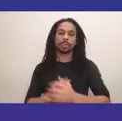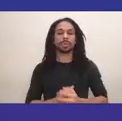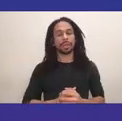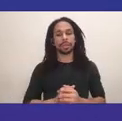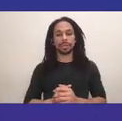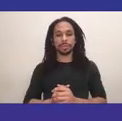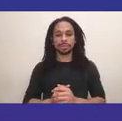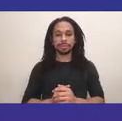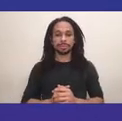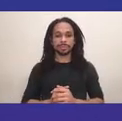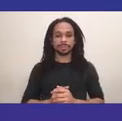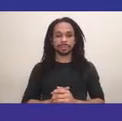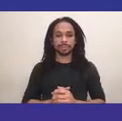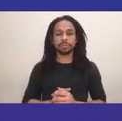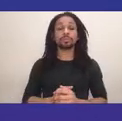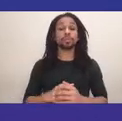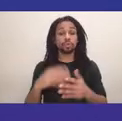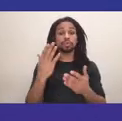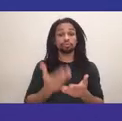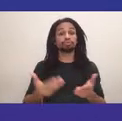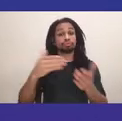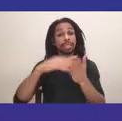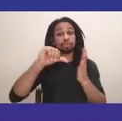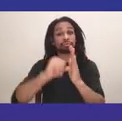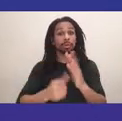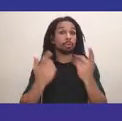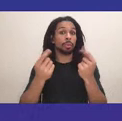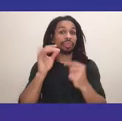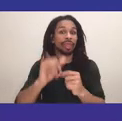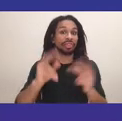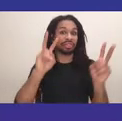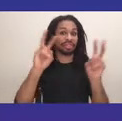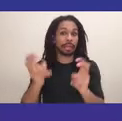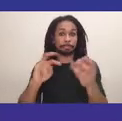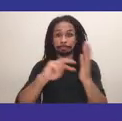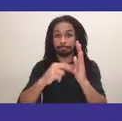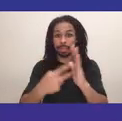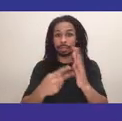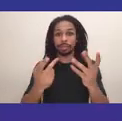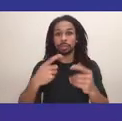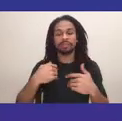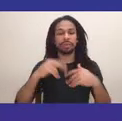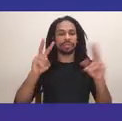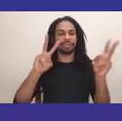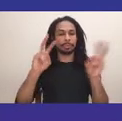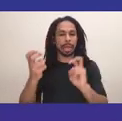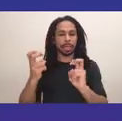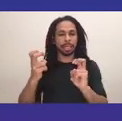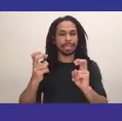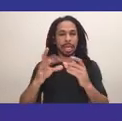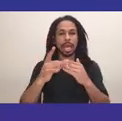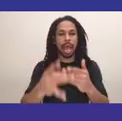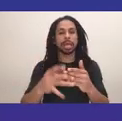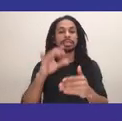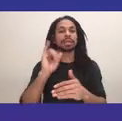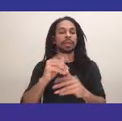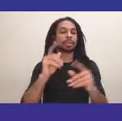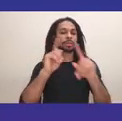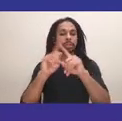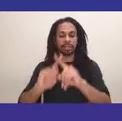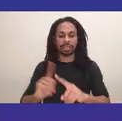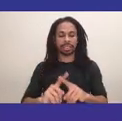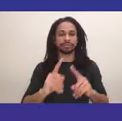to reiterate what the theme means, we have thematic guides, which is a compilation of essays,